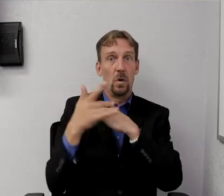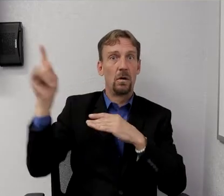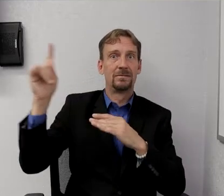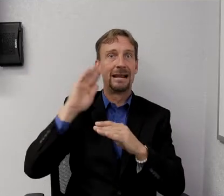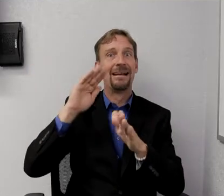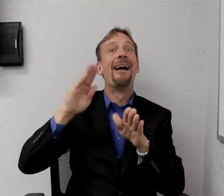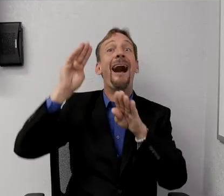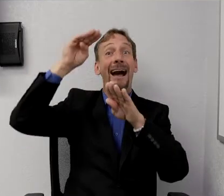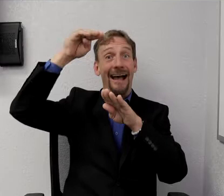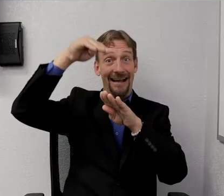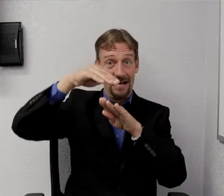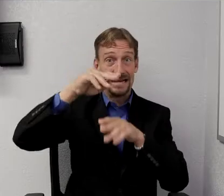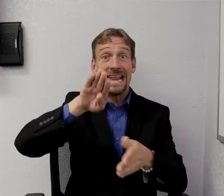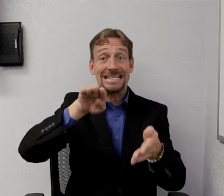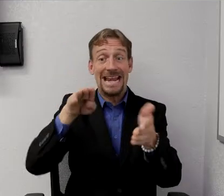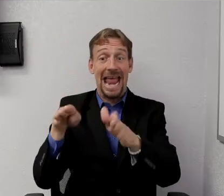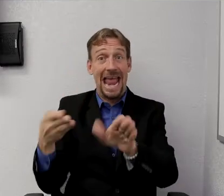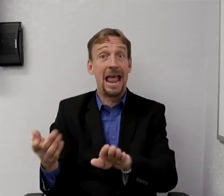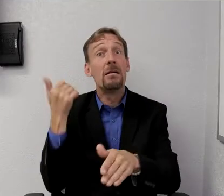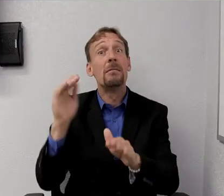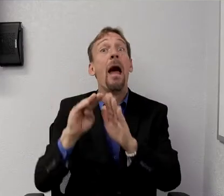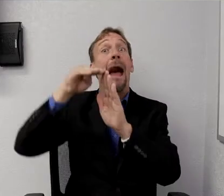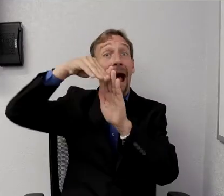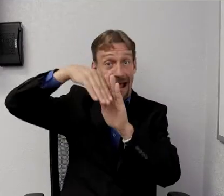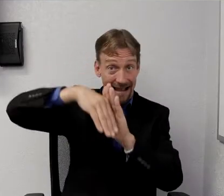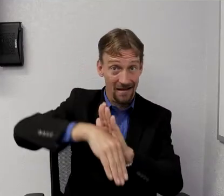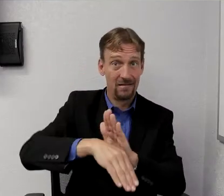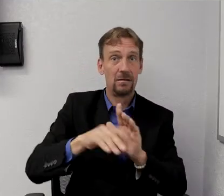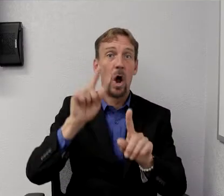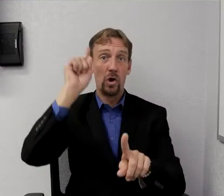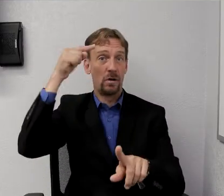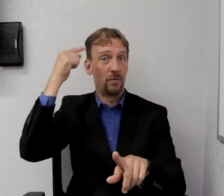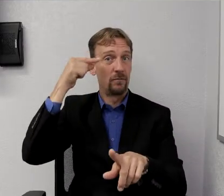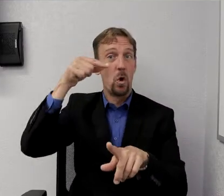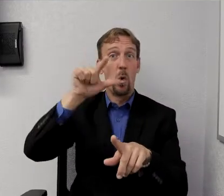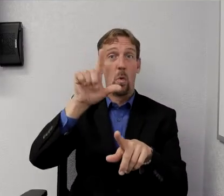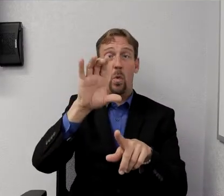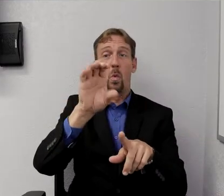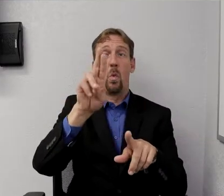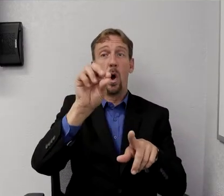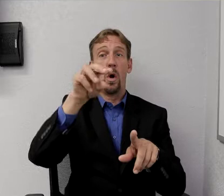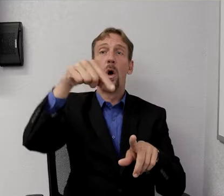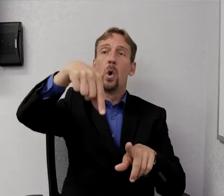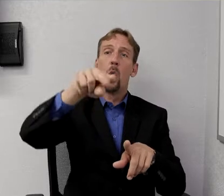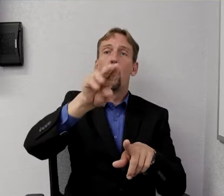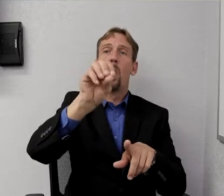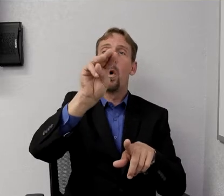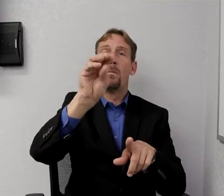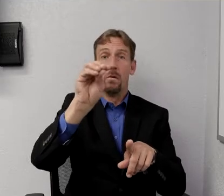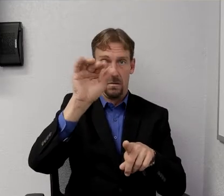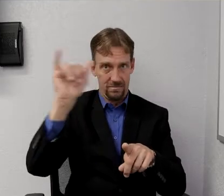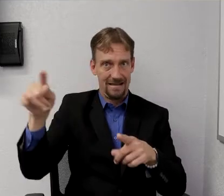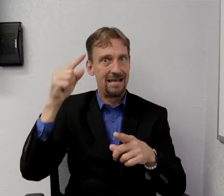declining. The mortality rate appears to be declining. I think Governor Cuomo is suggesting that they might be reaching